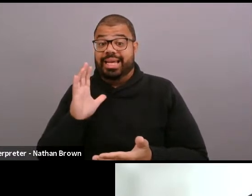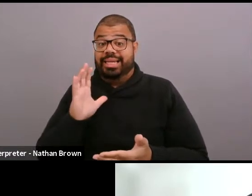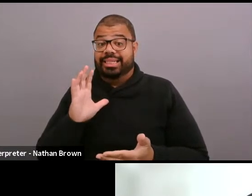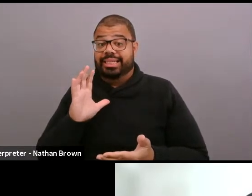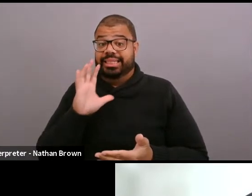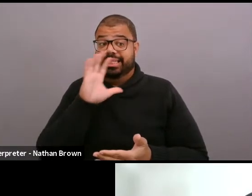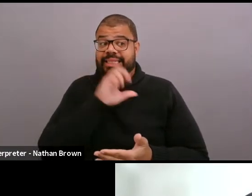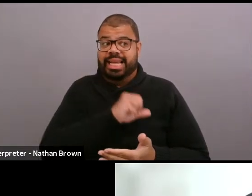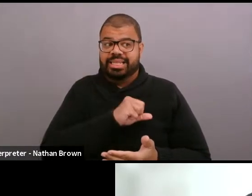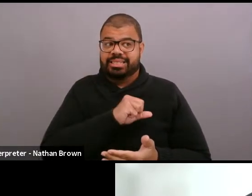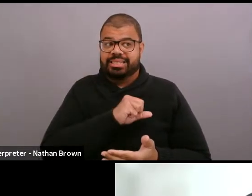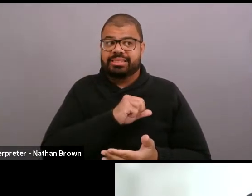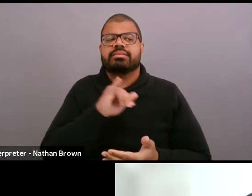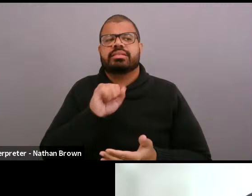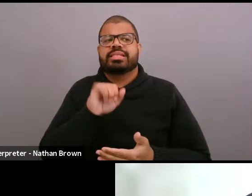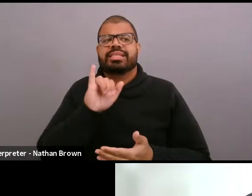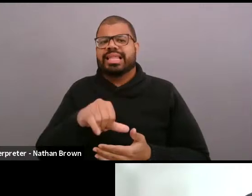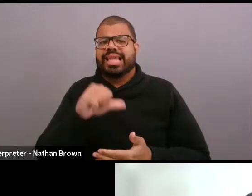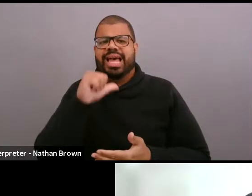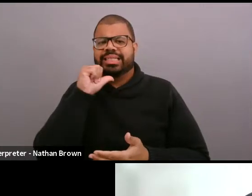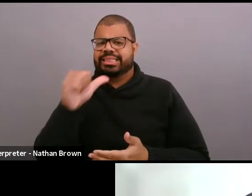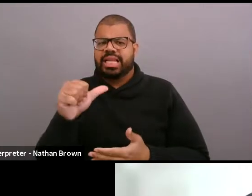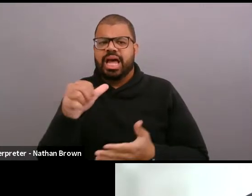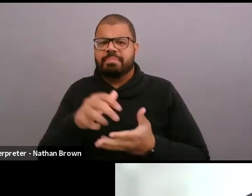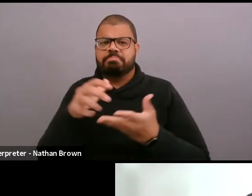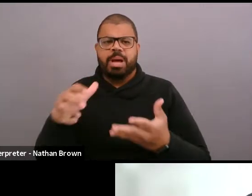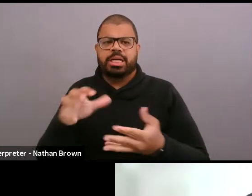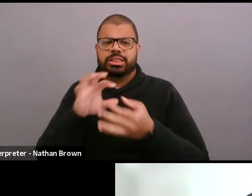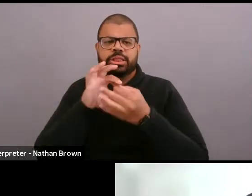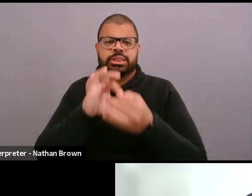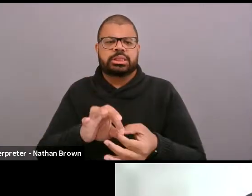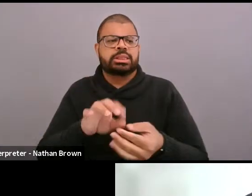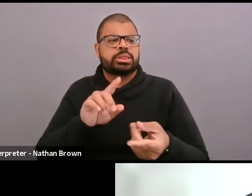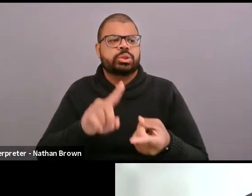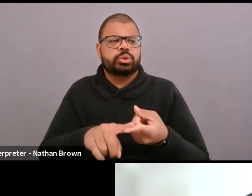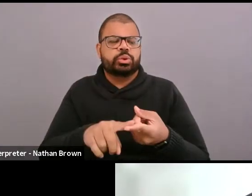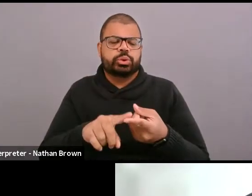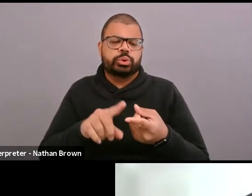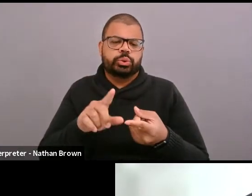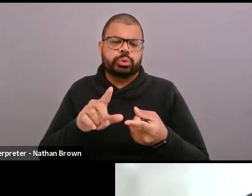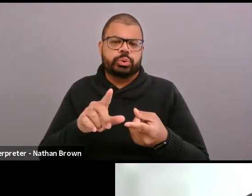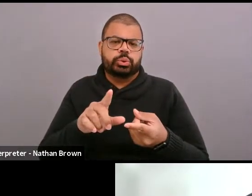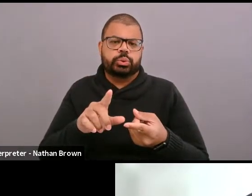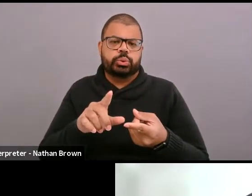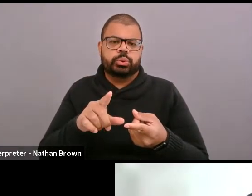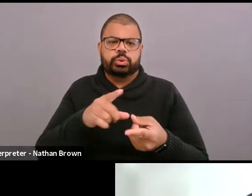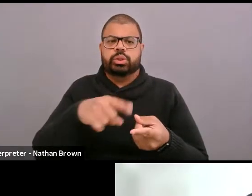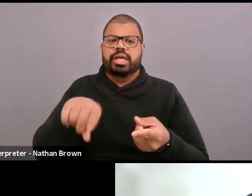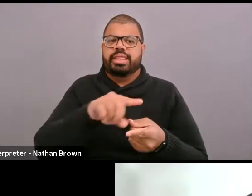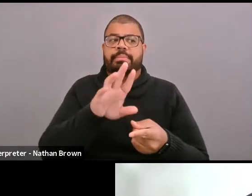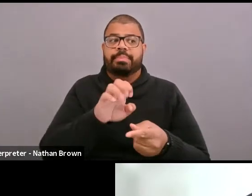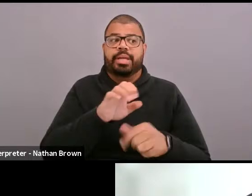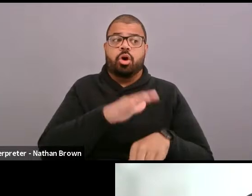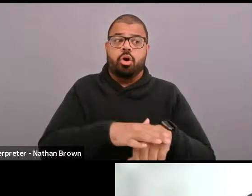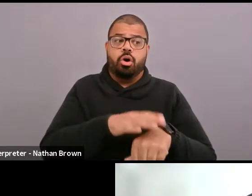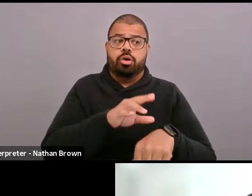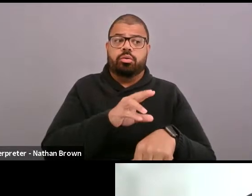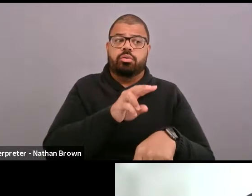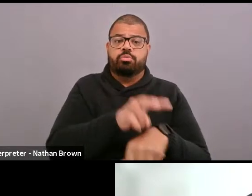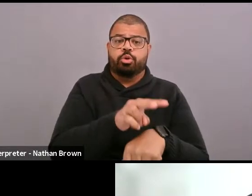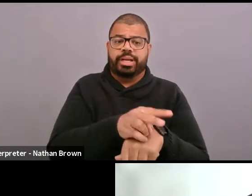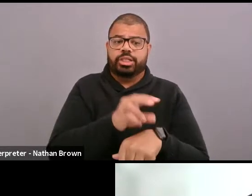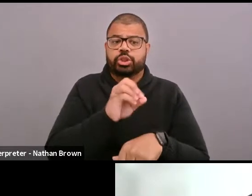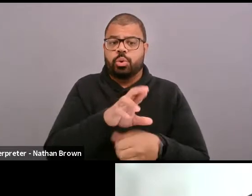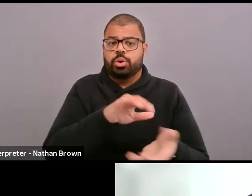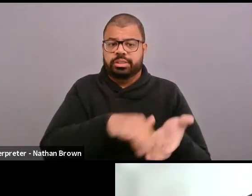that doesn't really have a lot to do with them being on probation or dismissal. For